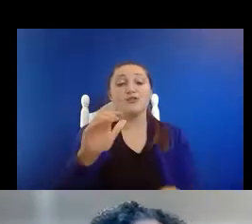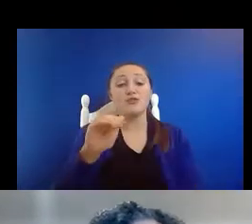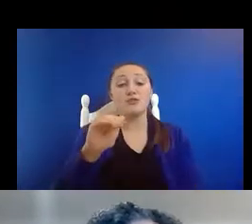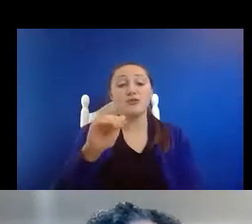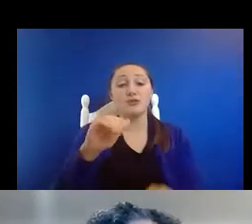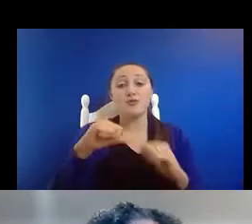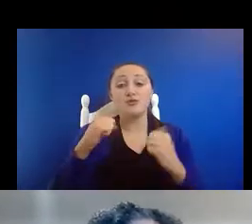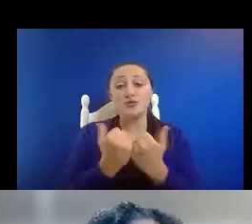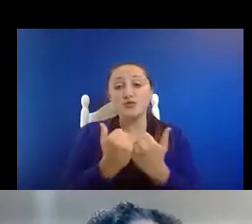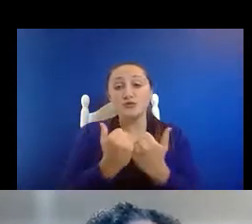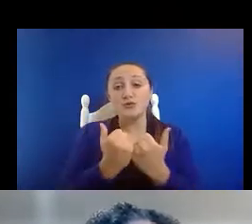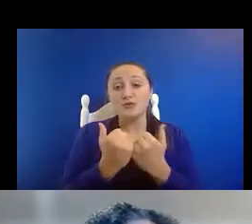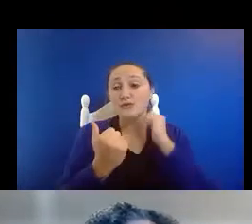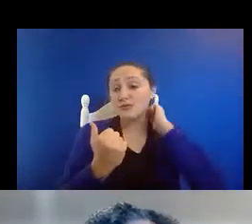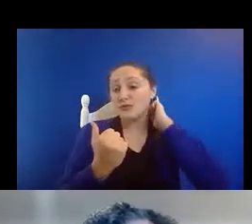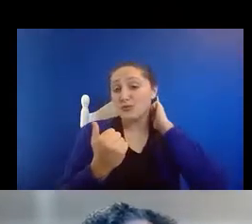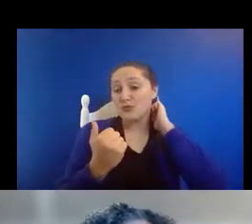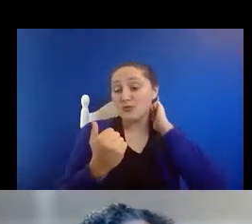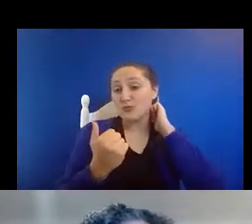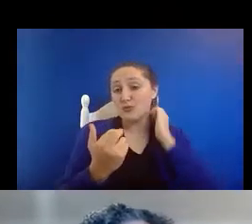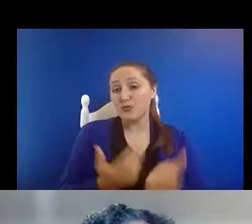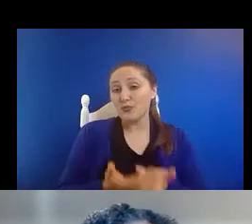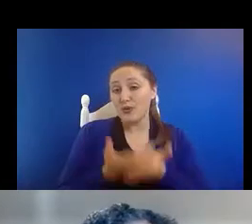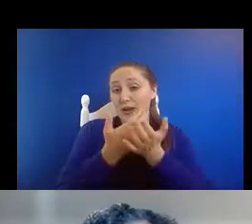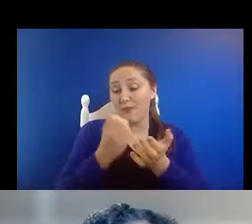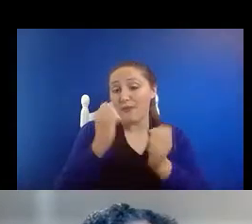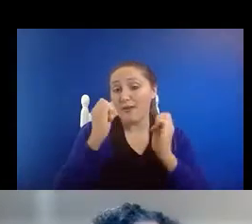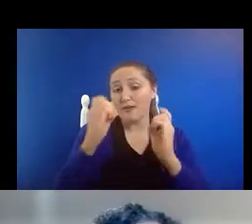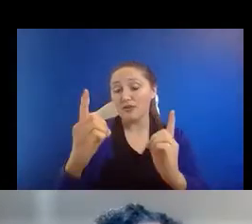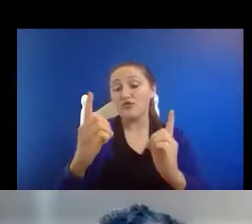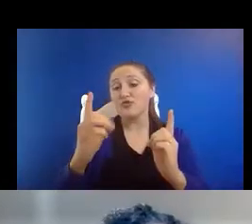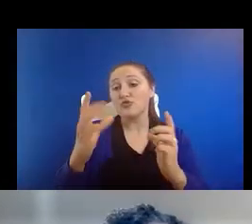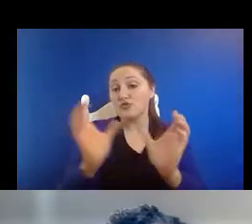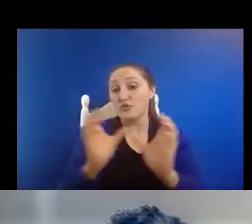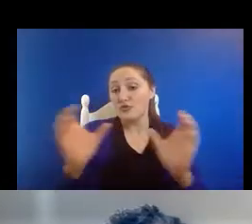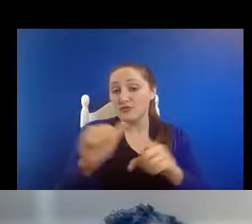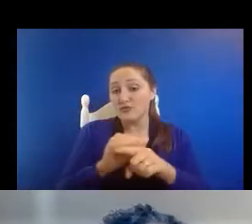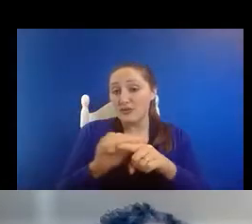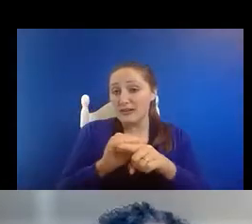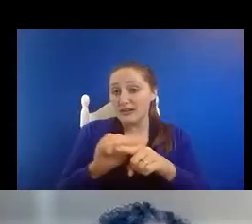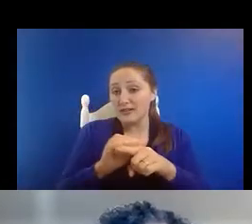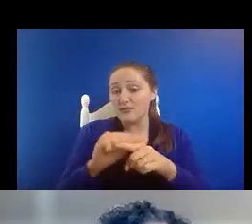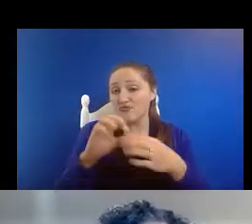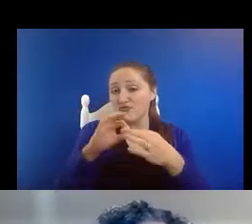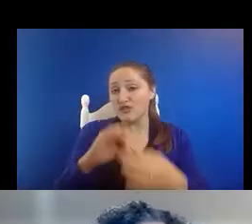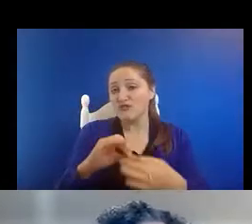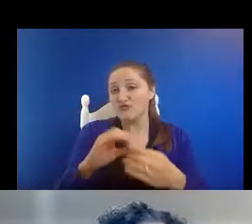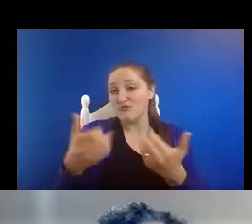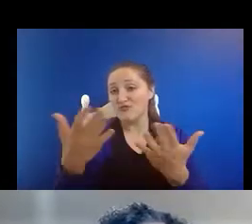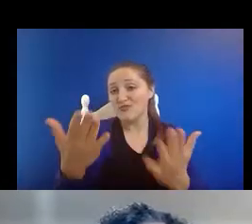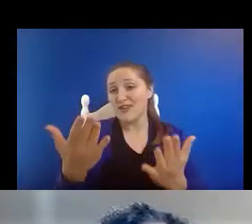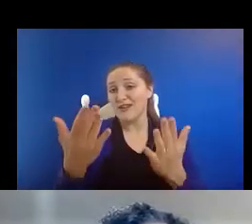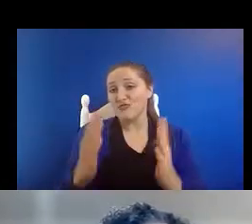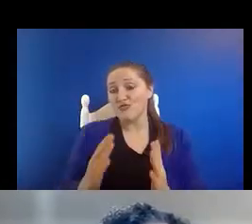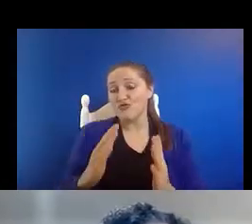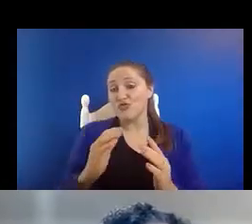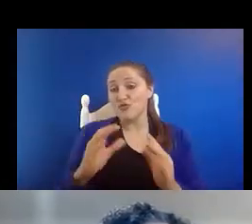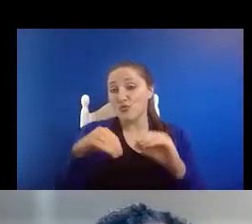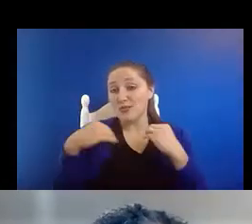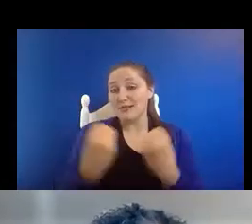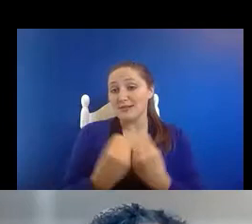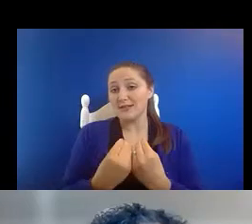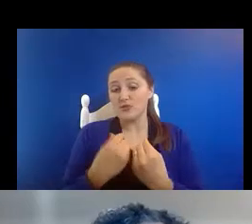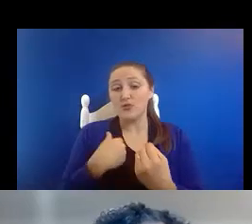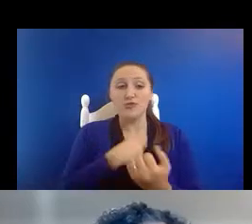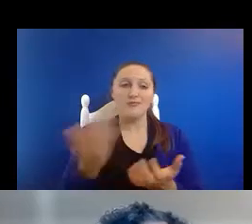Certified Rehab Educators certification trainings in collaboration with the provider organization. We